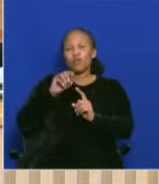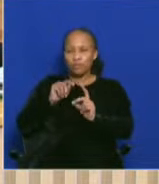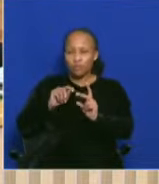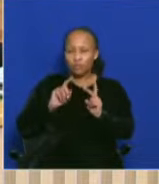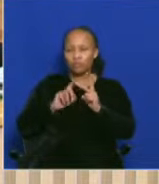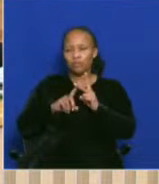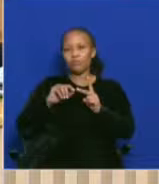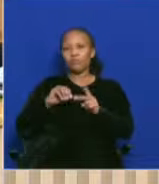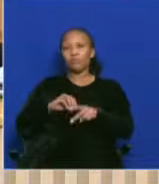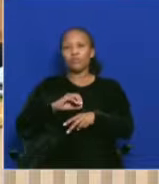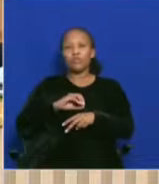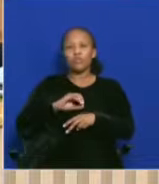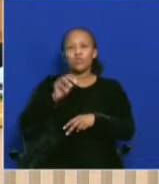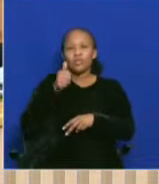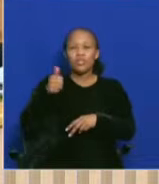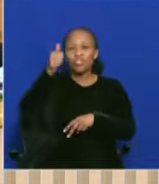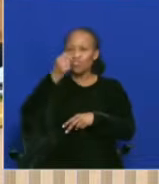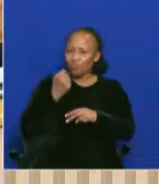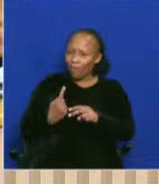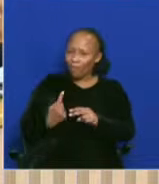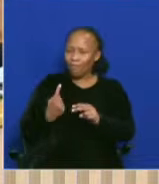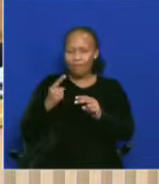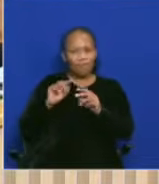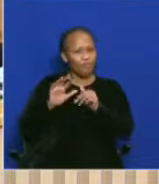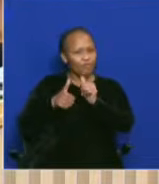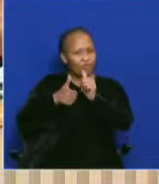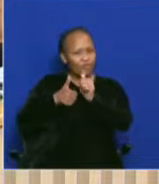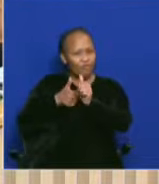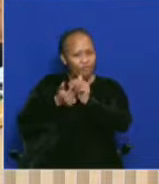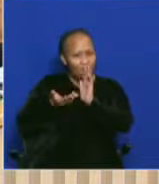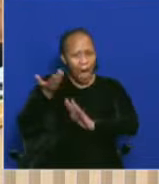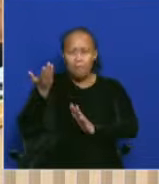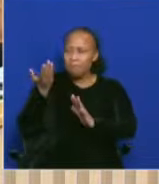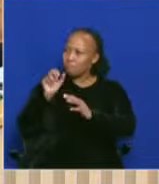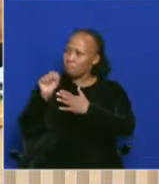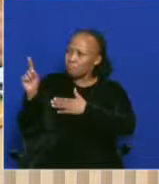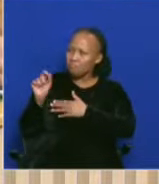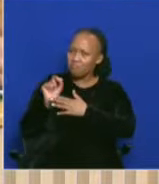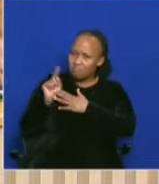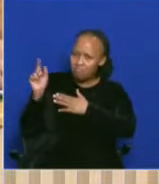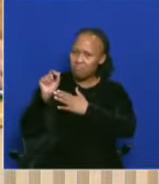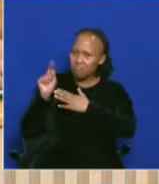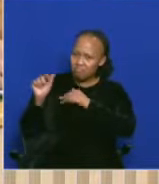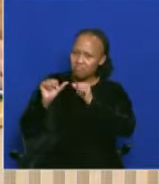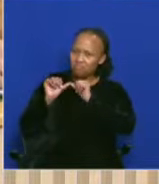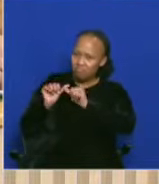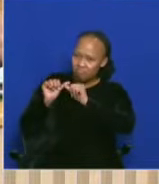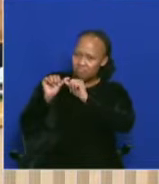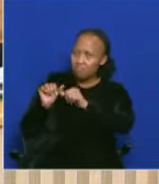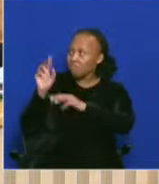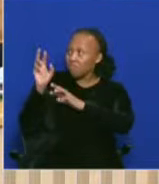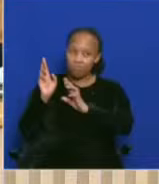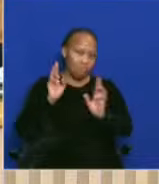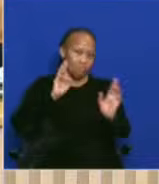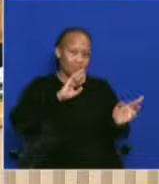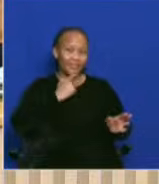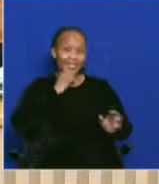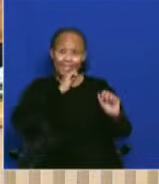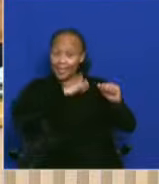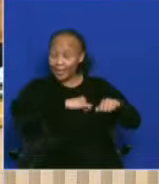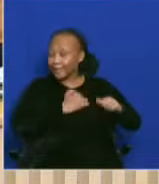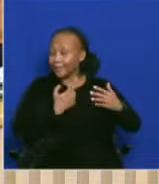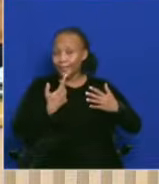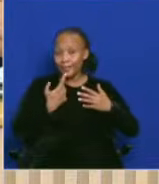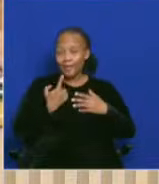says he's going to do so, and responds to say, yes, I meeting set for